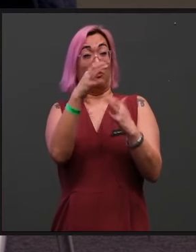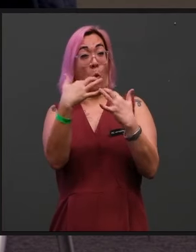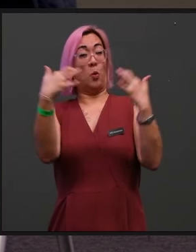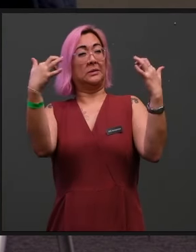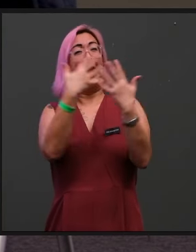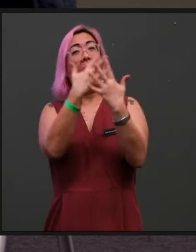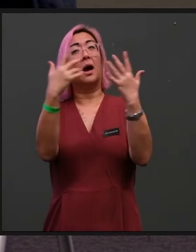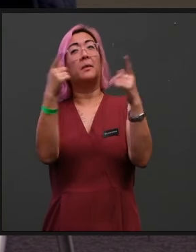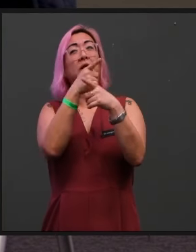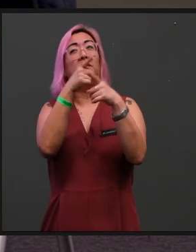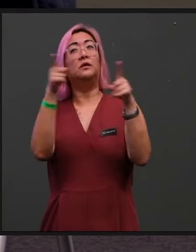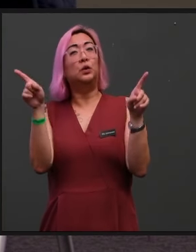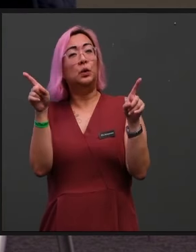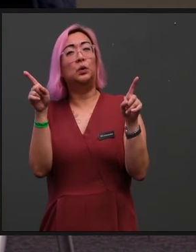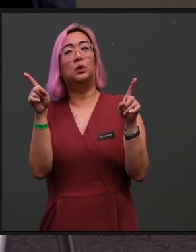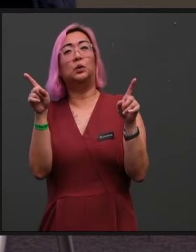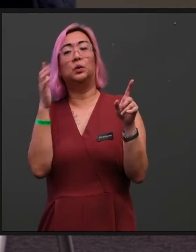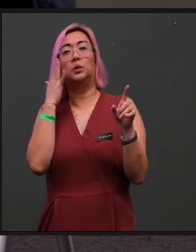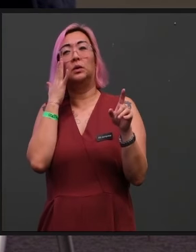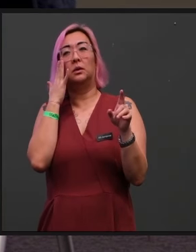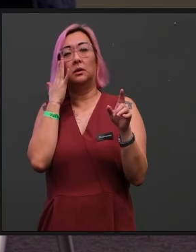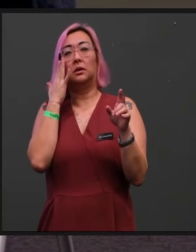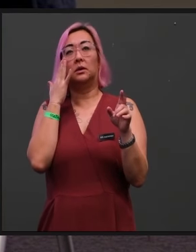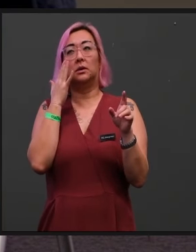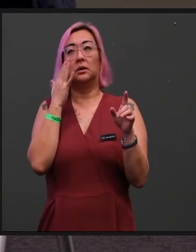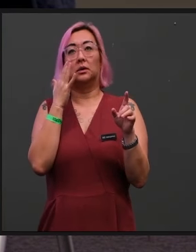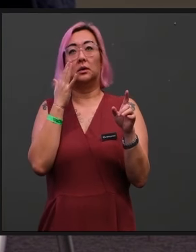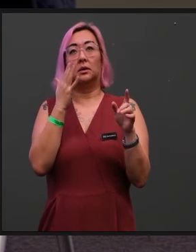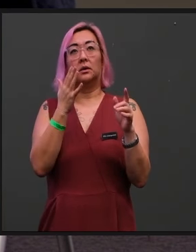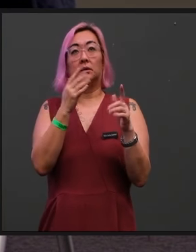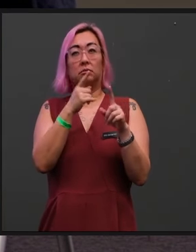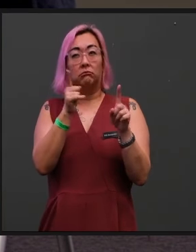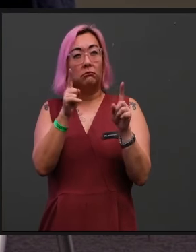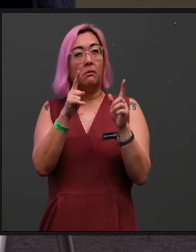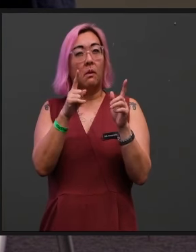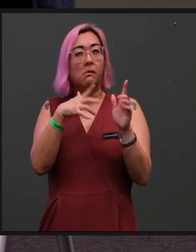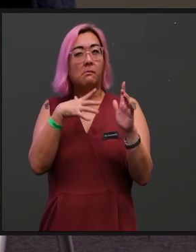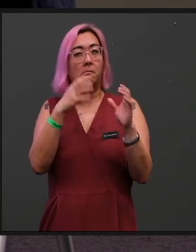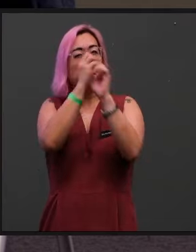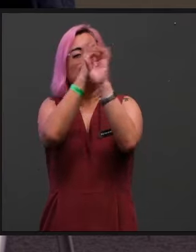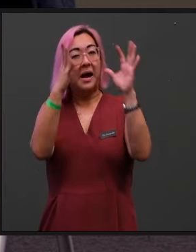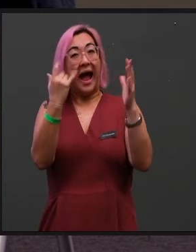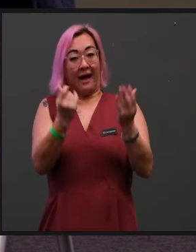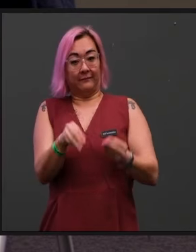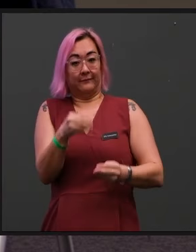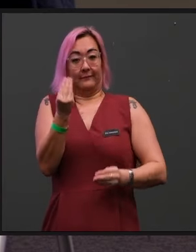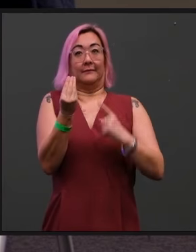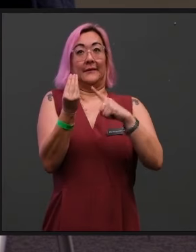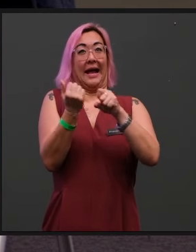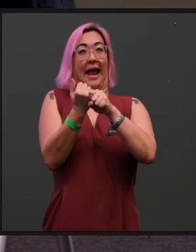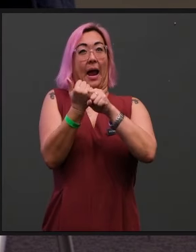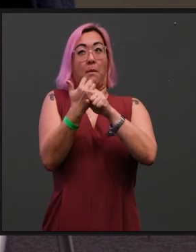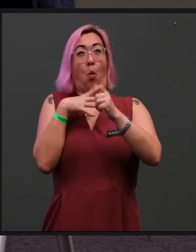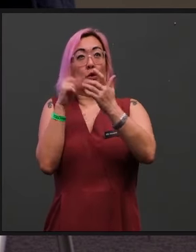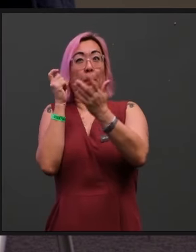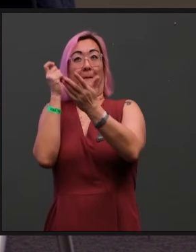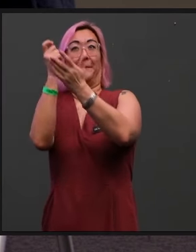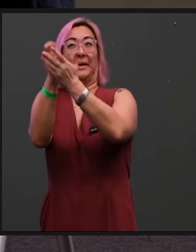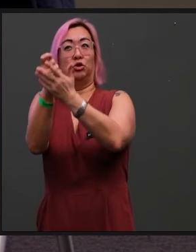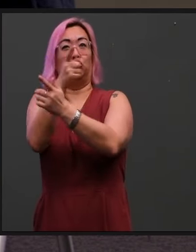planning on are planning on pitching their game to a publisher, or are planning on pitching